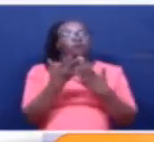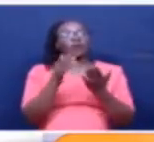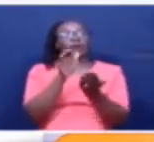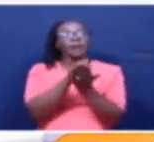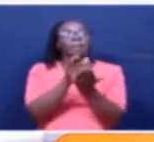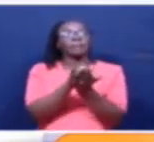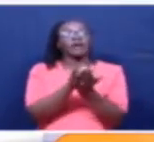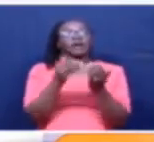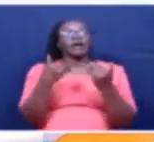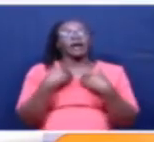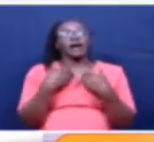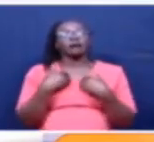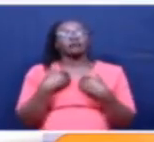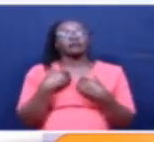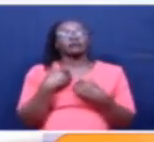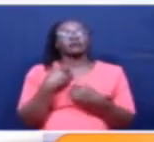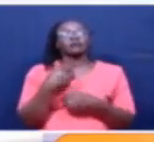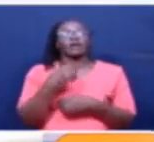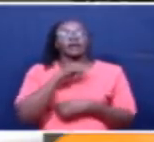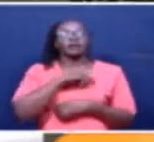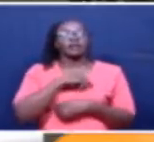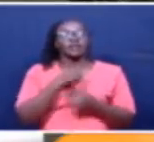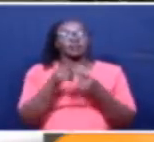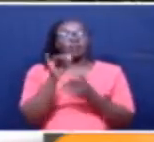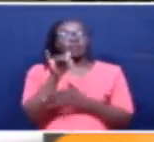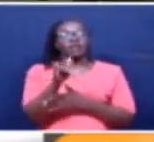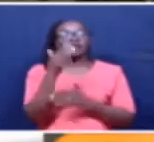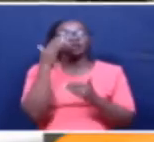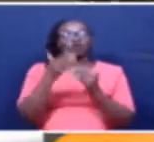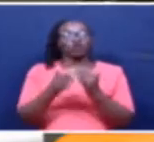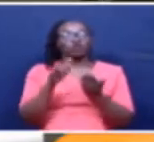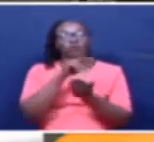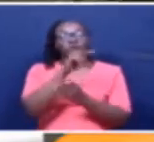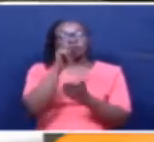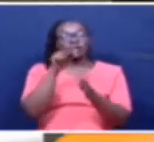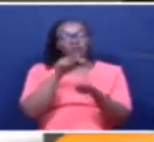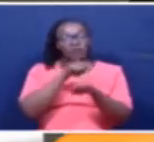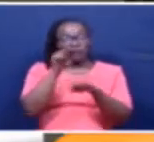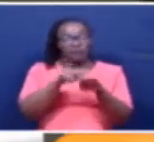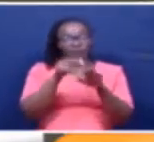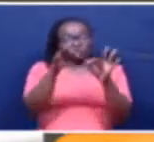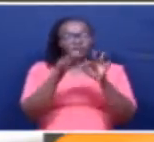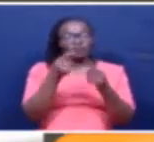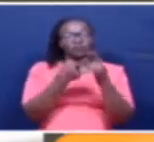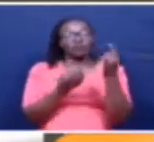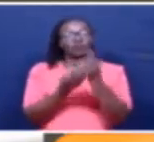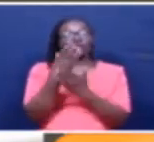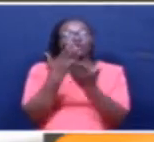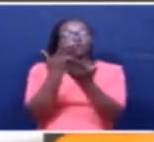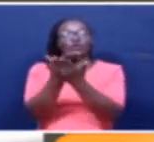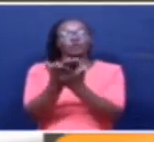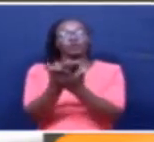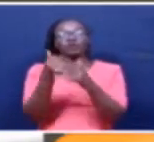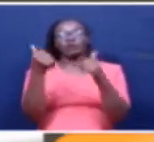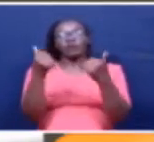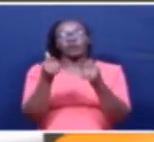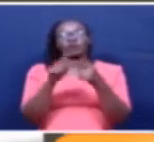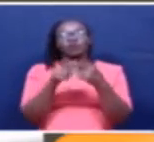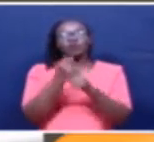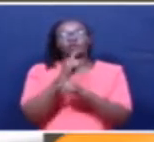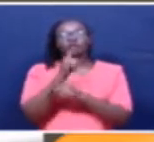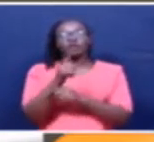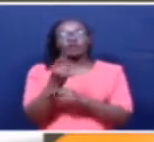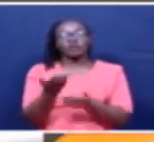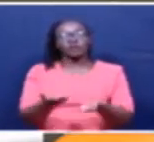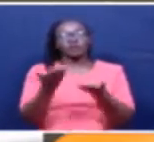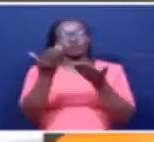the upper hand. This, however, has not stopped the National Treasury from coming up with proposals to ensure enhanced